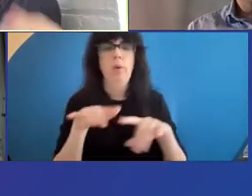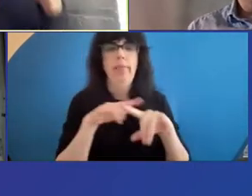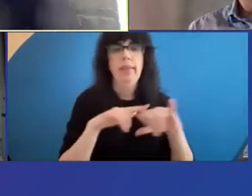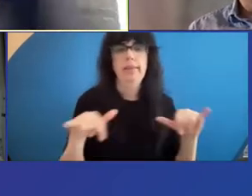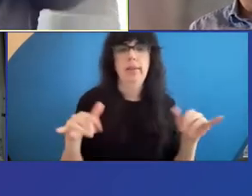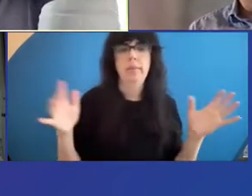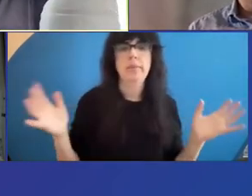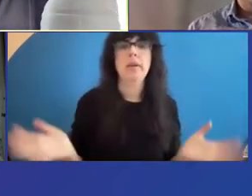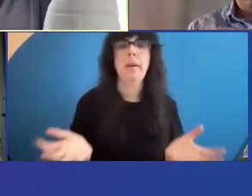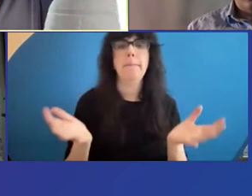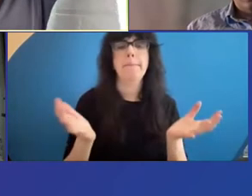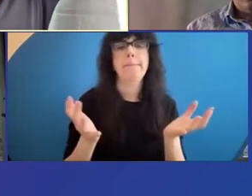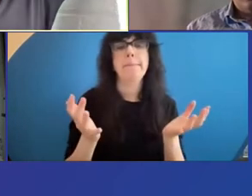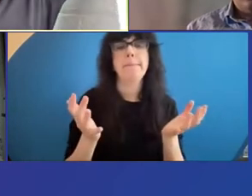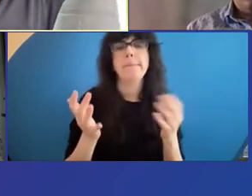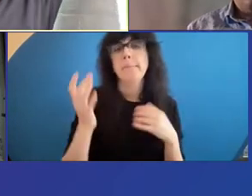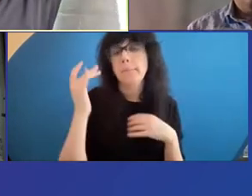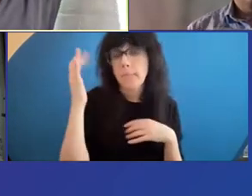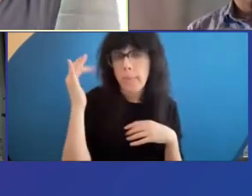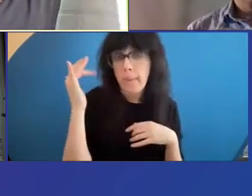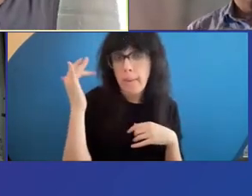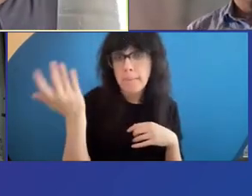here, because